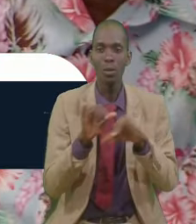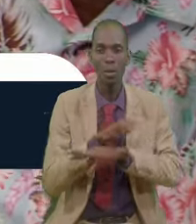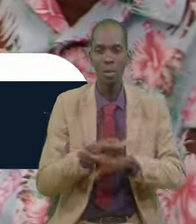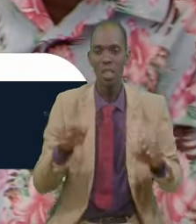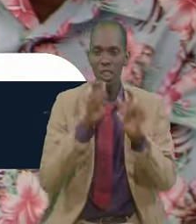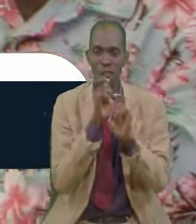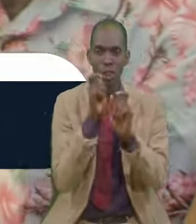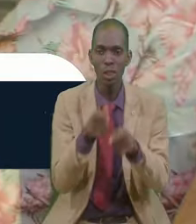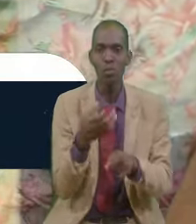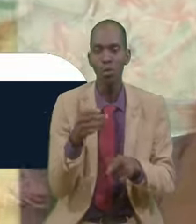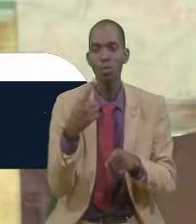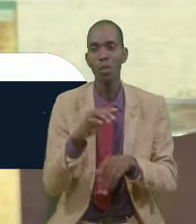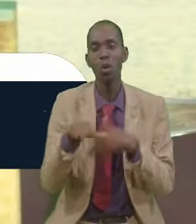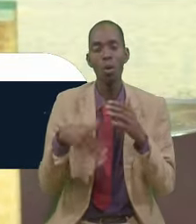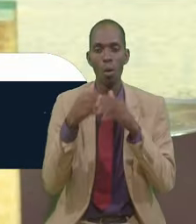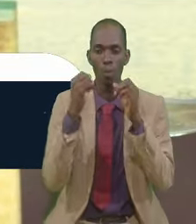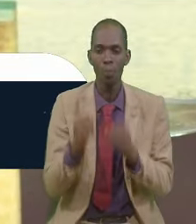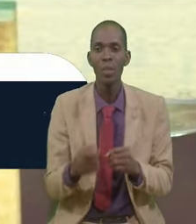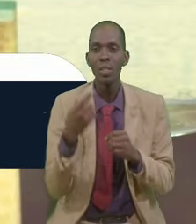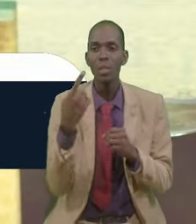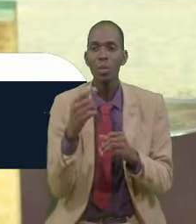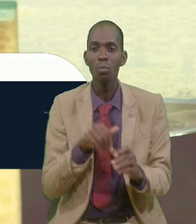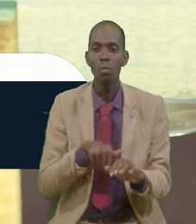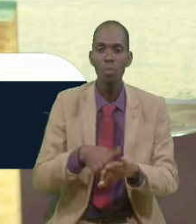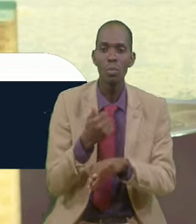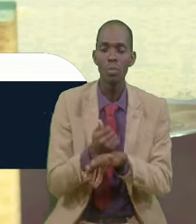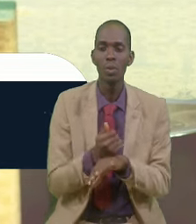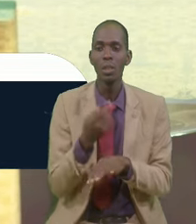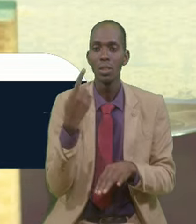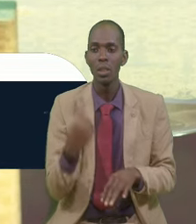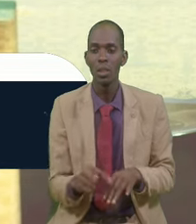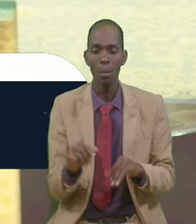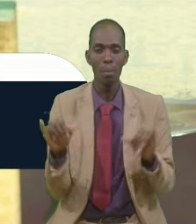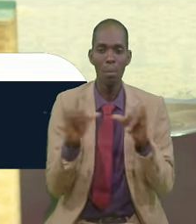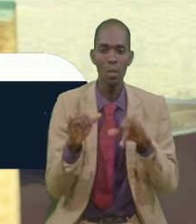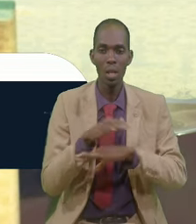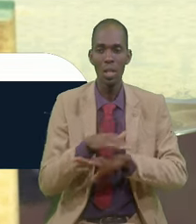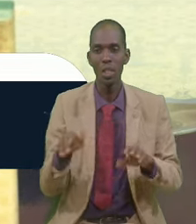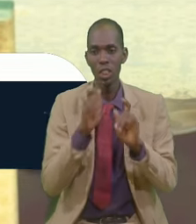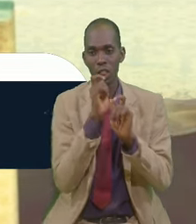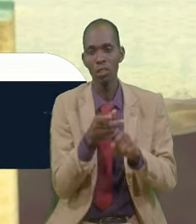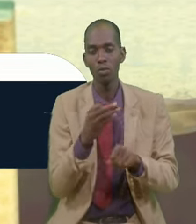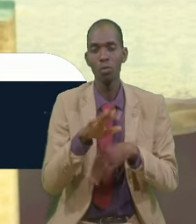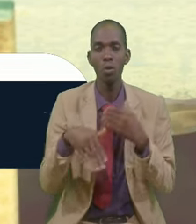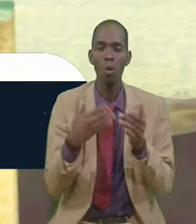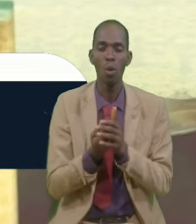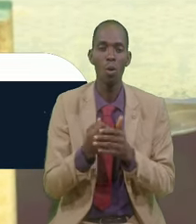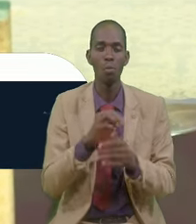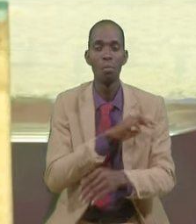Almighty. Confirming the measureless gifts of the Almighty. Coming to number one,